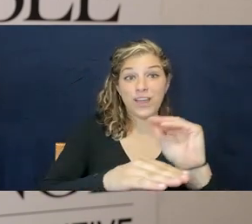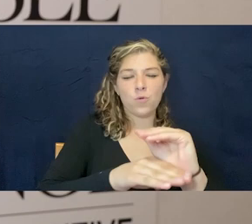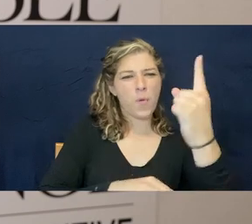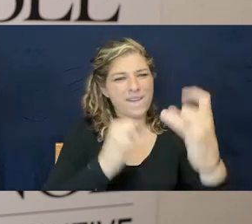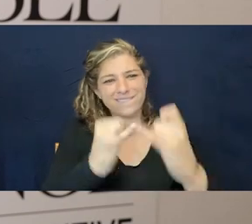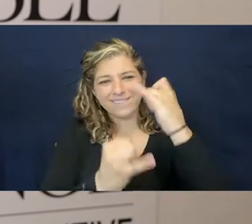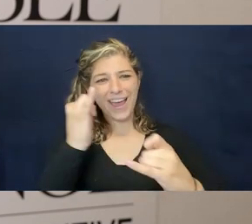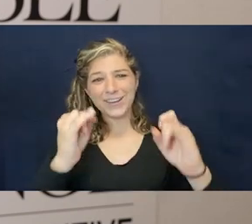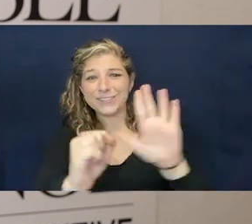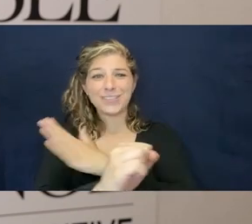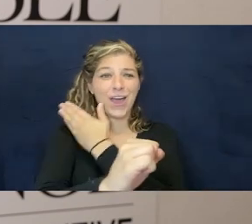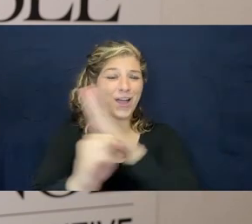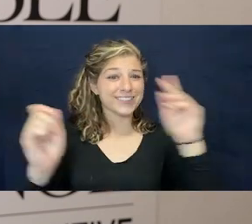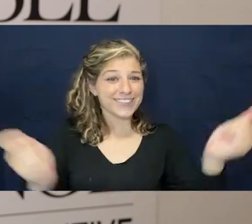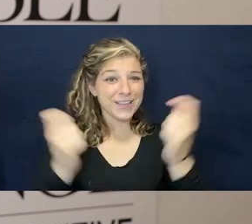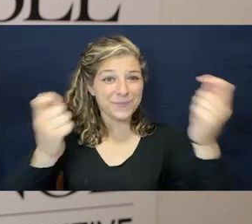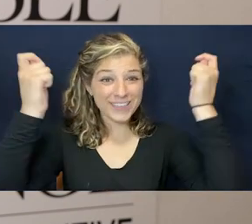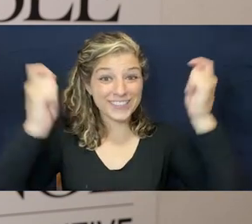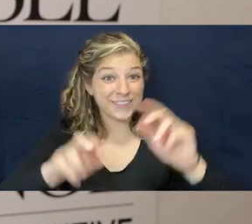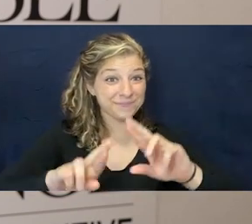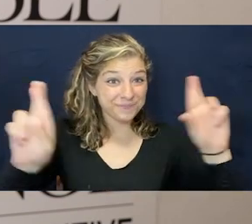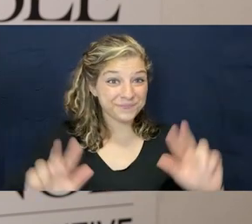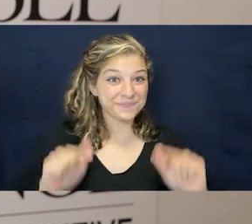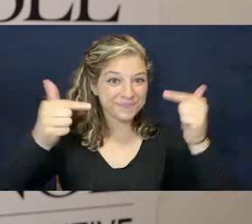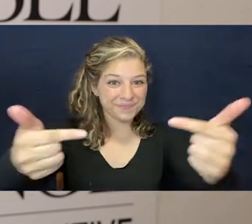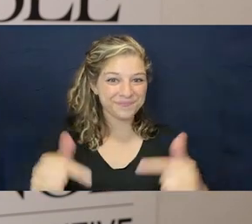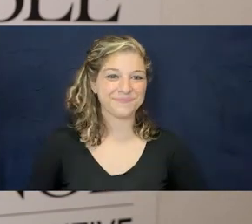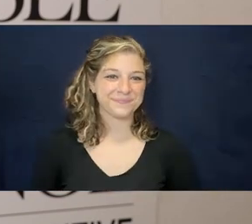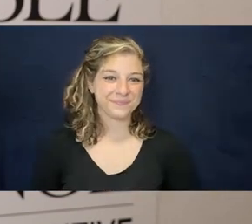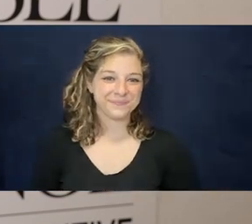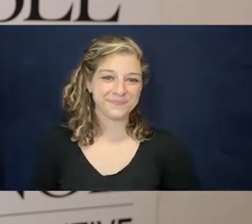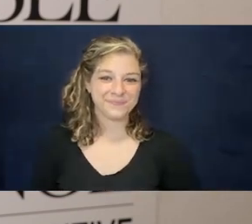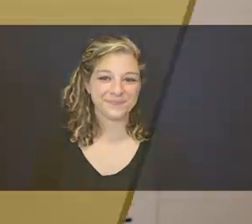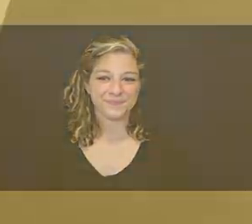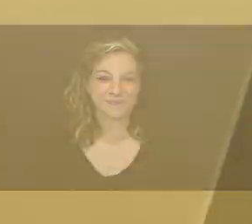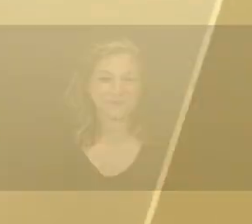other performers from tonight, for one final song of celebration.